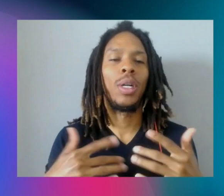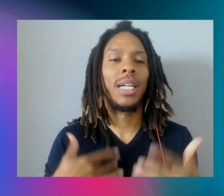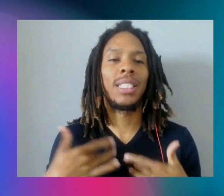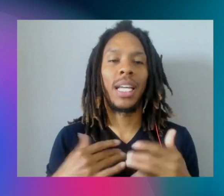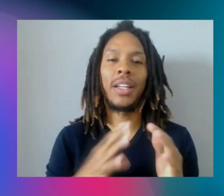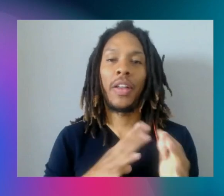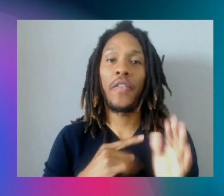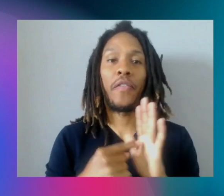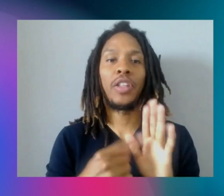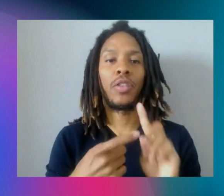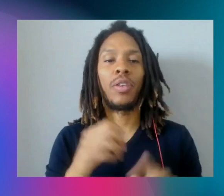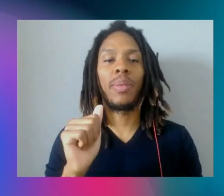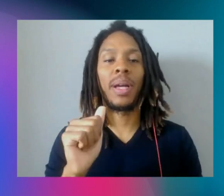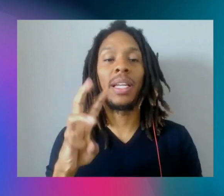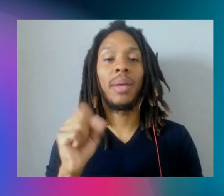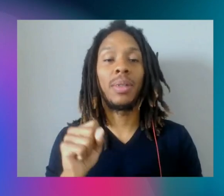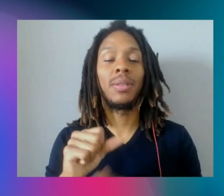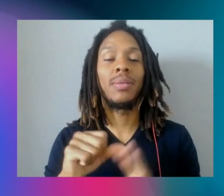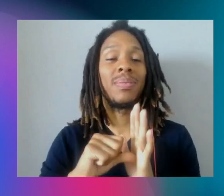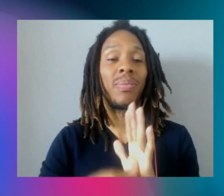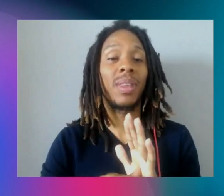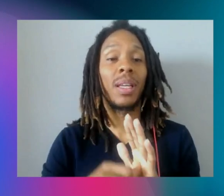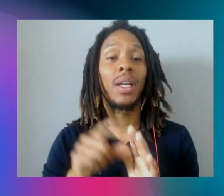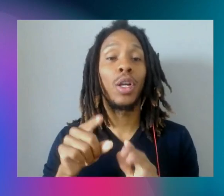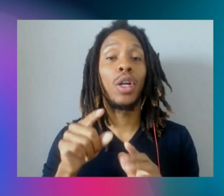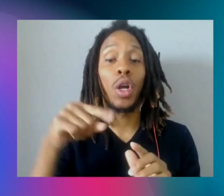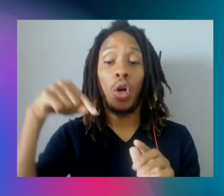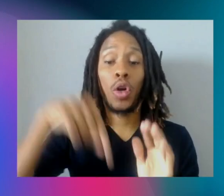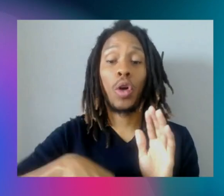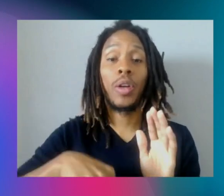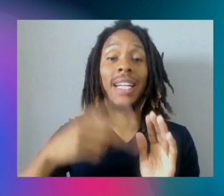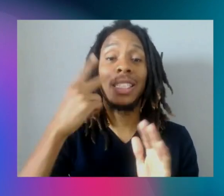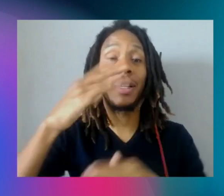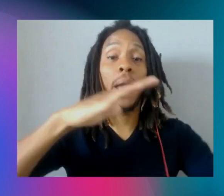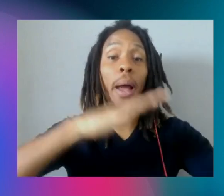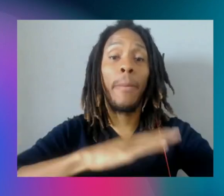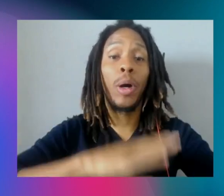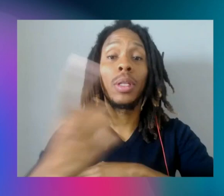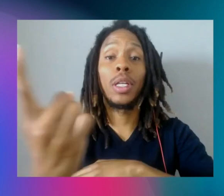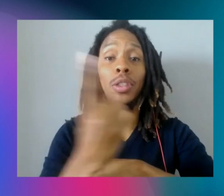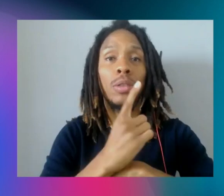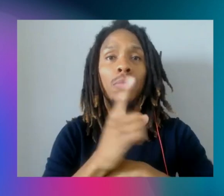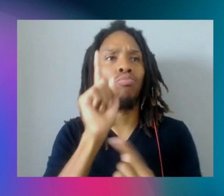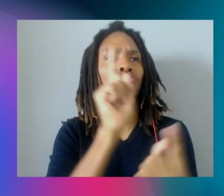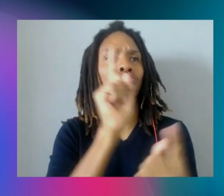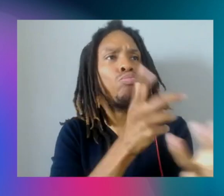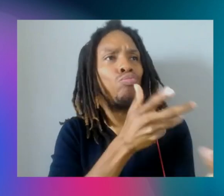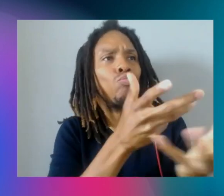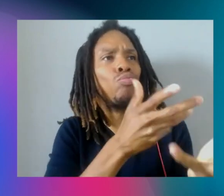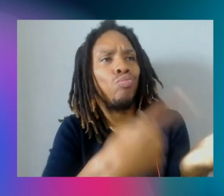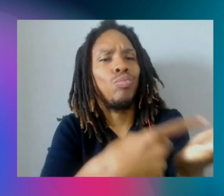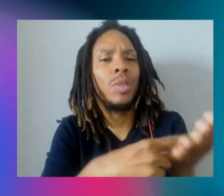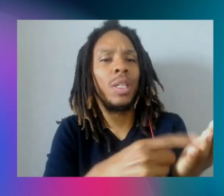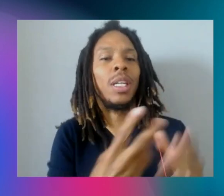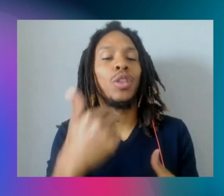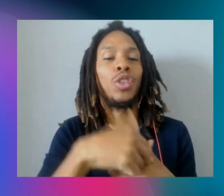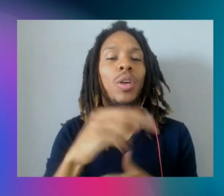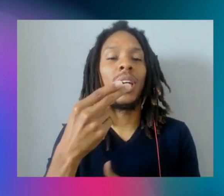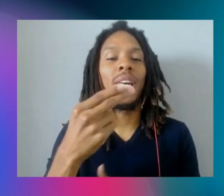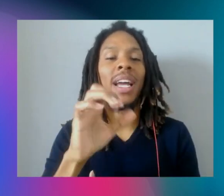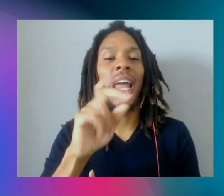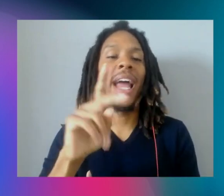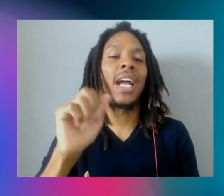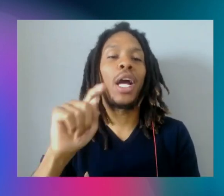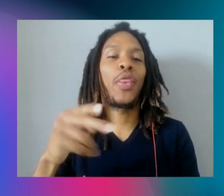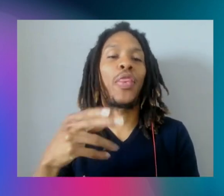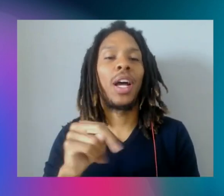AWS. Again, you can go down and see them in the booth, and you can talk to them personally about this and join the hackathon and learn more about this.